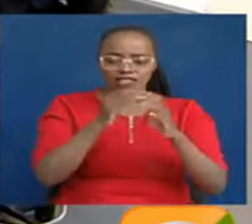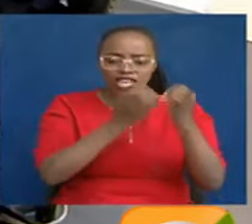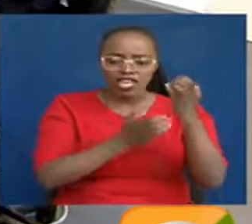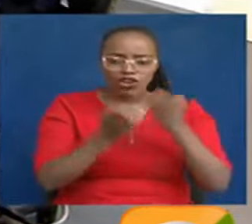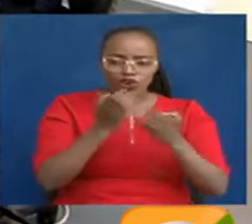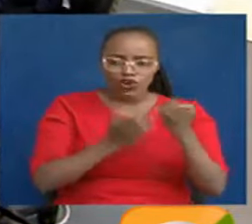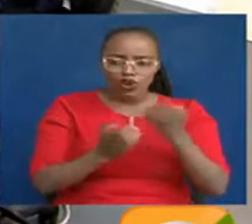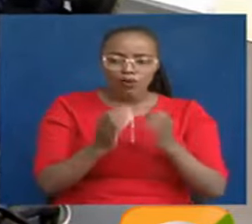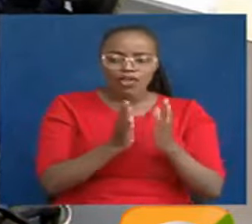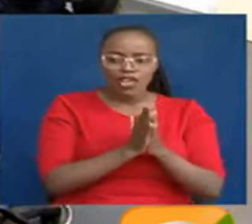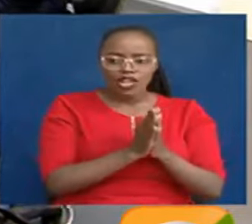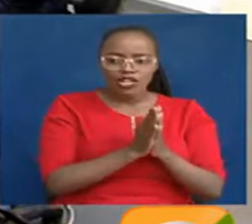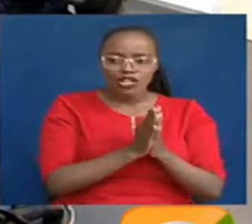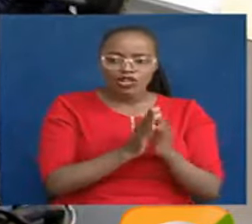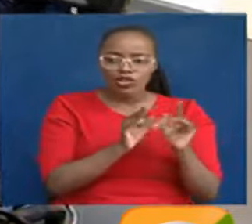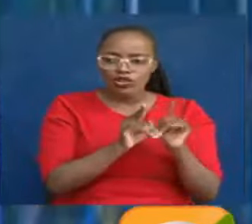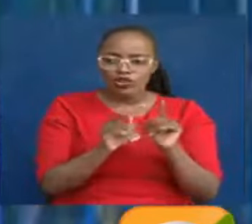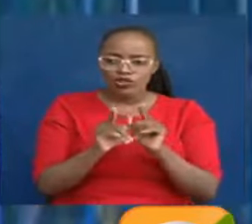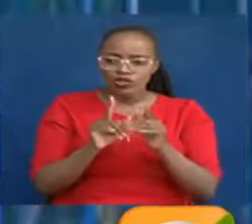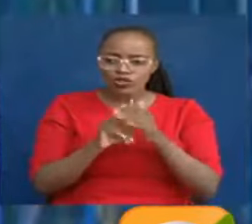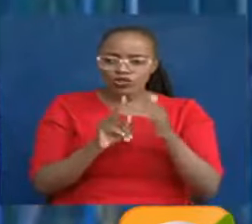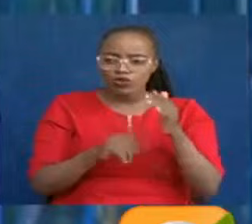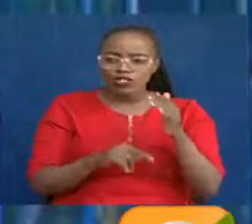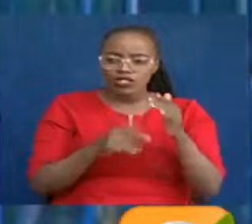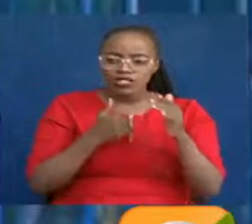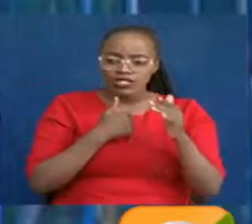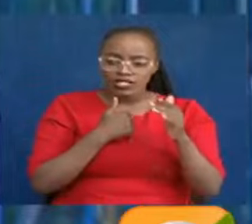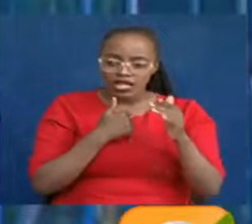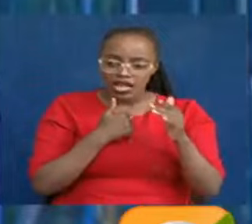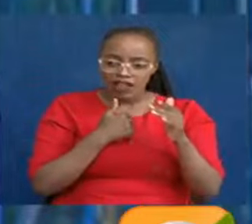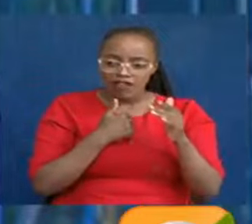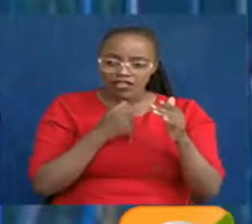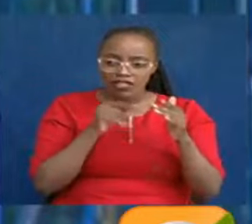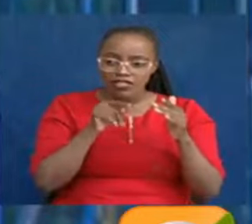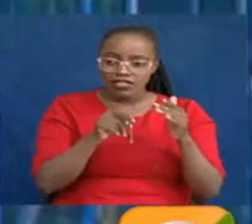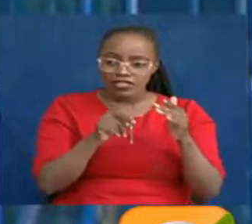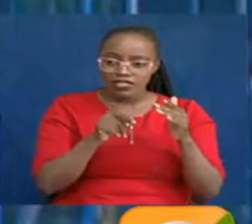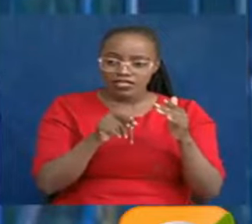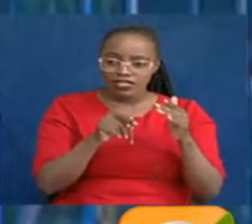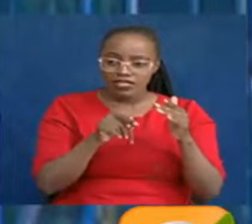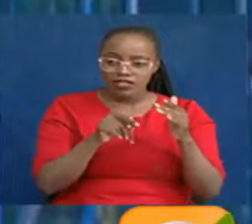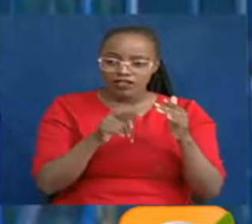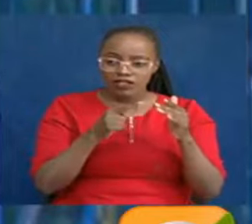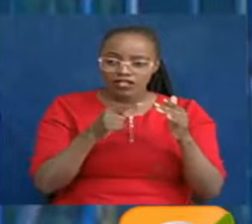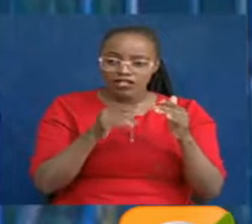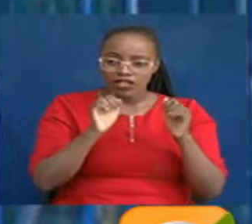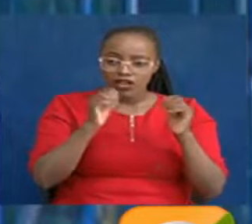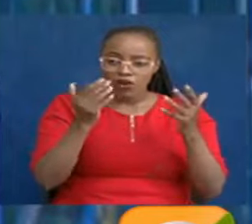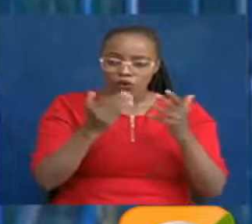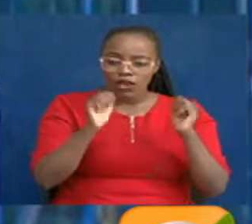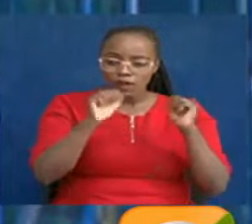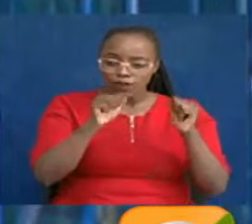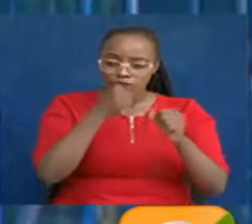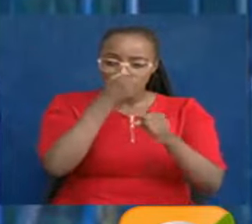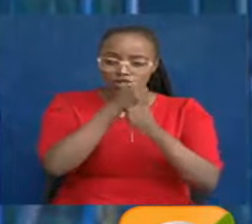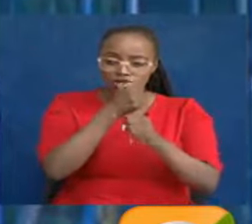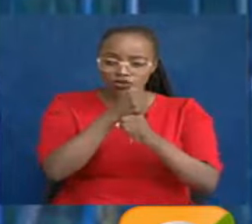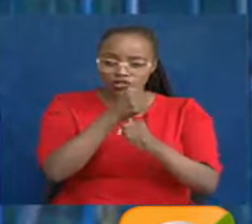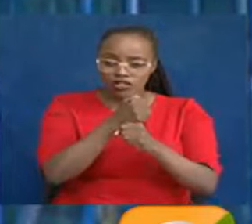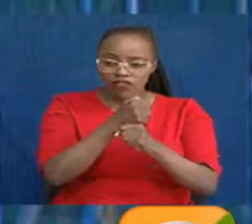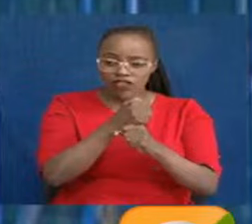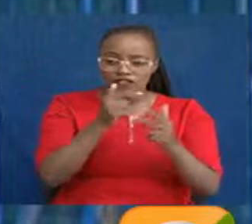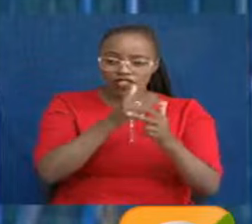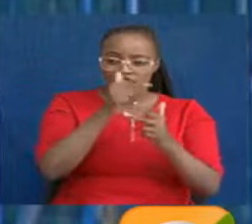And again, what PS said just now, Cyberjaya took 26 years to be where it is at this point in time. So those are three